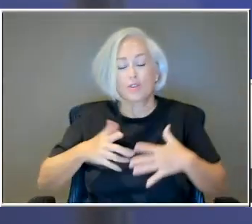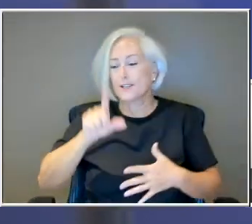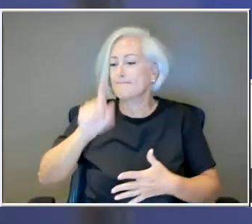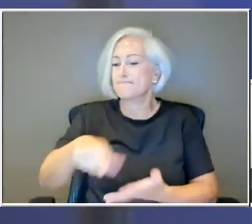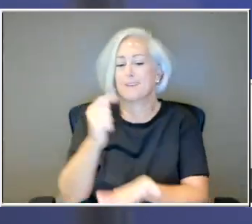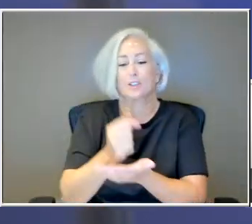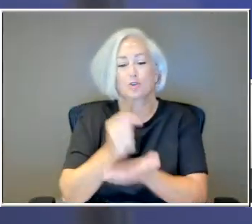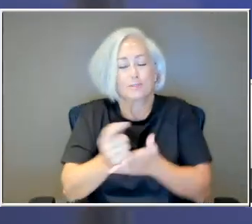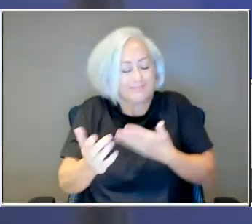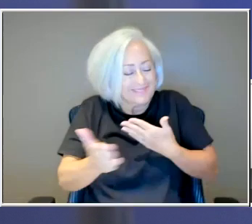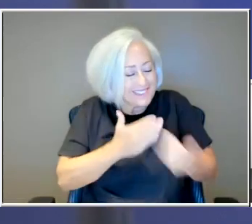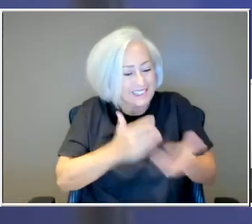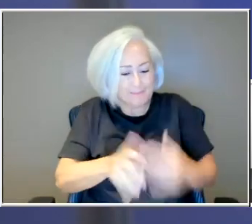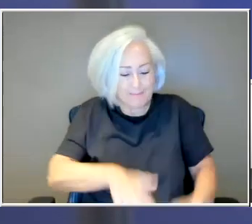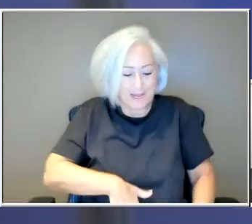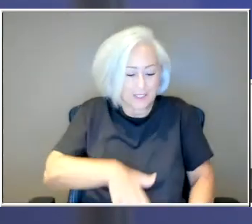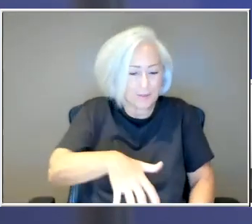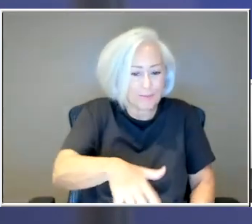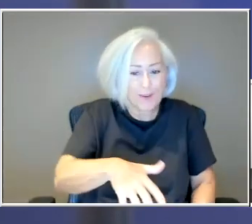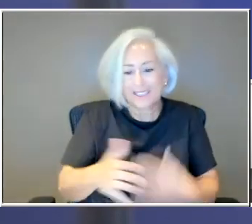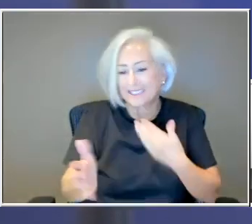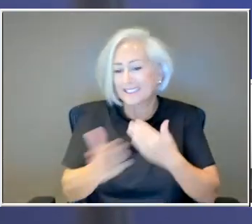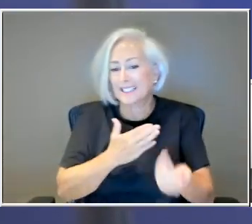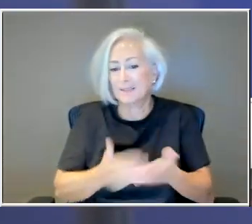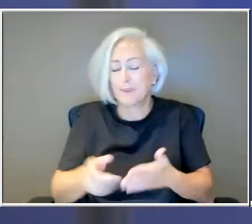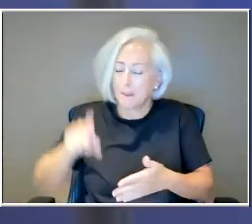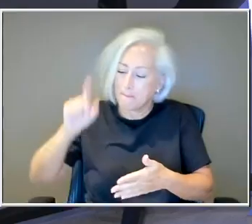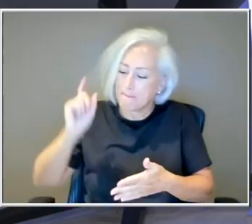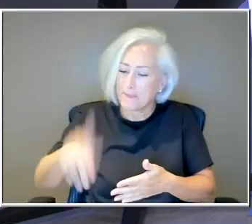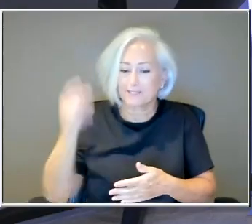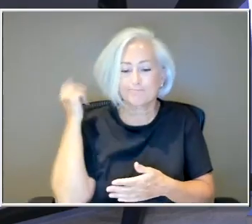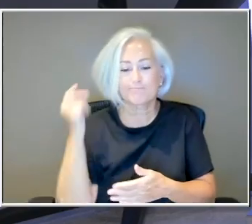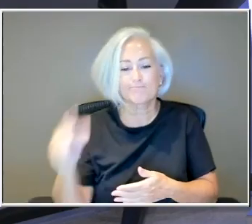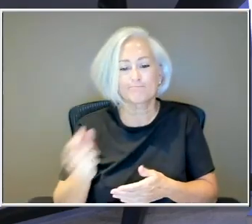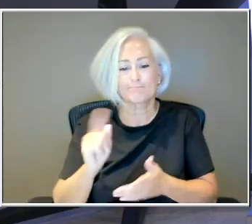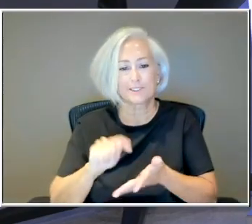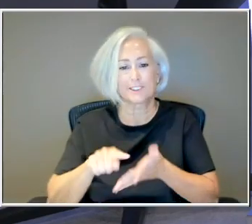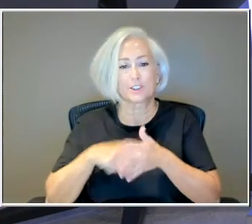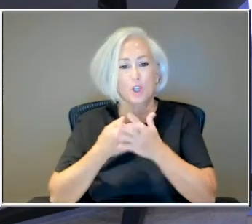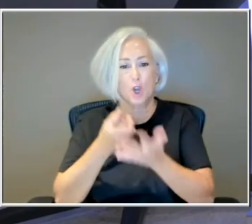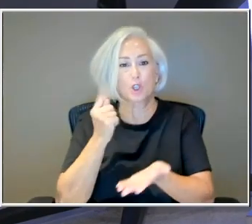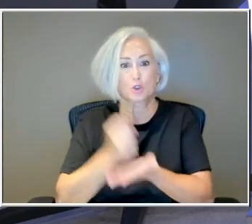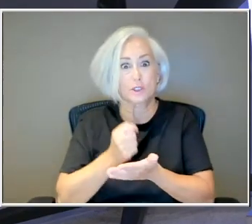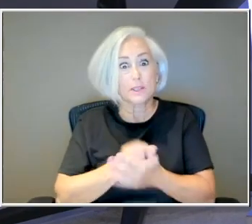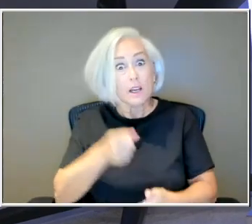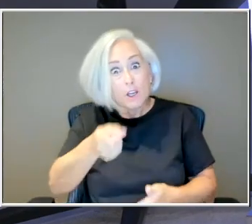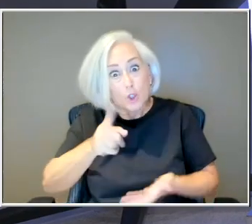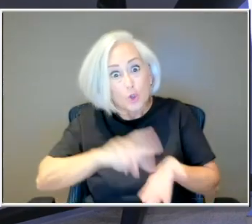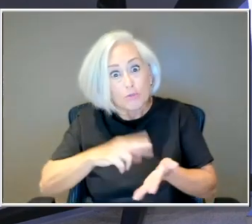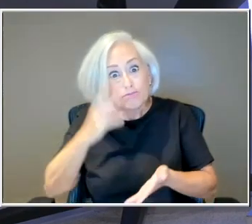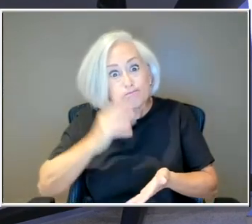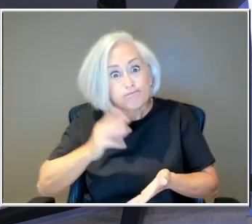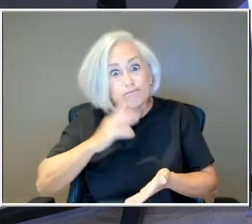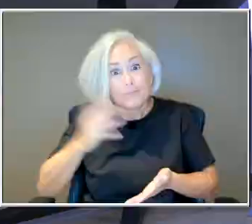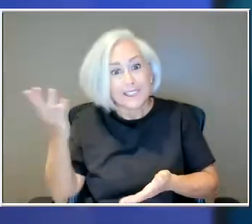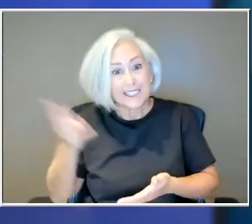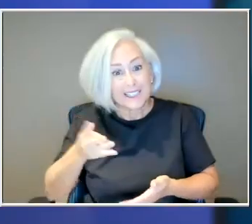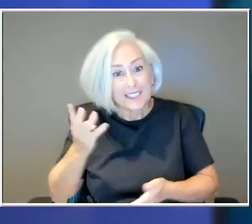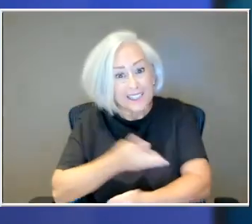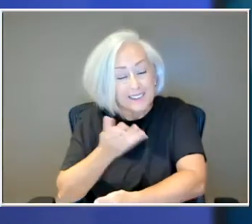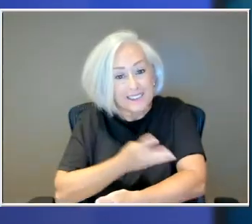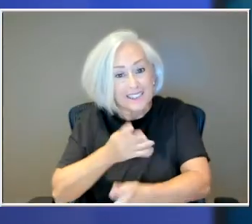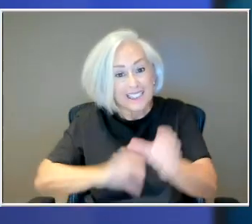her baby, she still needed to be treated. So you went through chemo during pregnancy? Tell me about that. Yes, at the